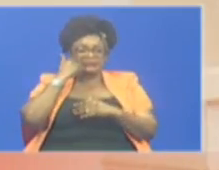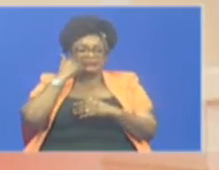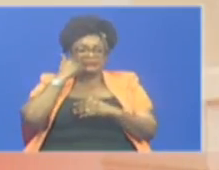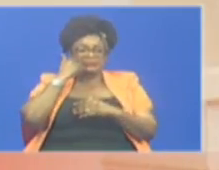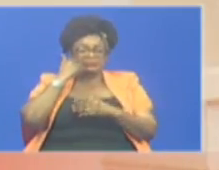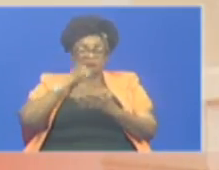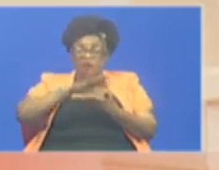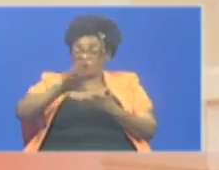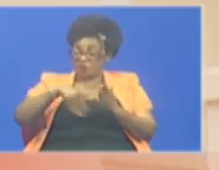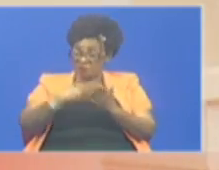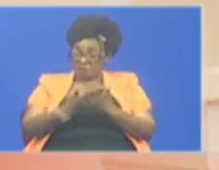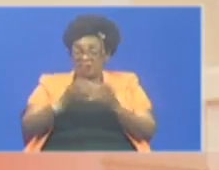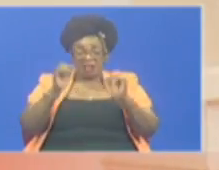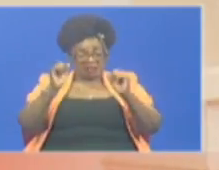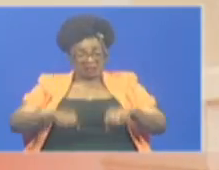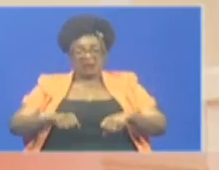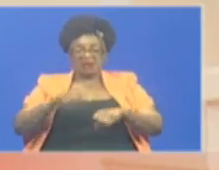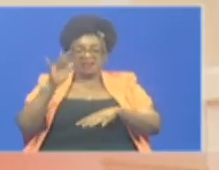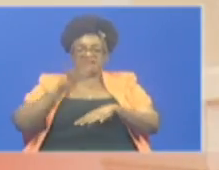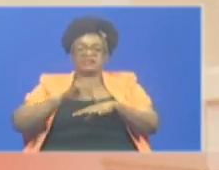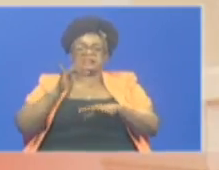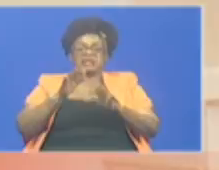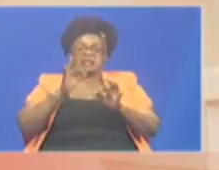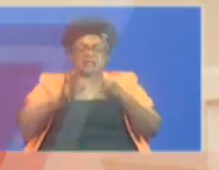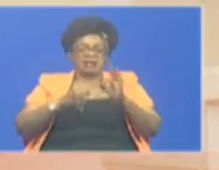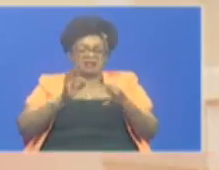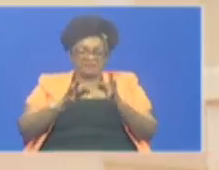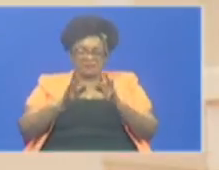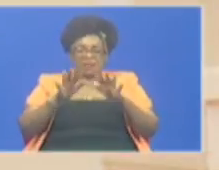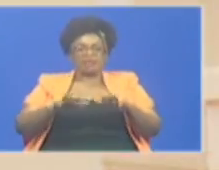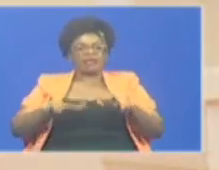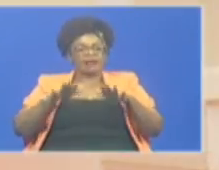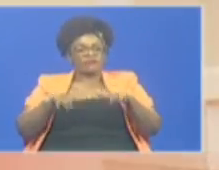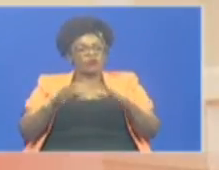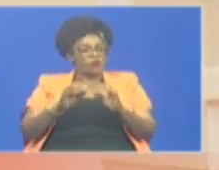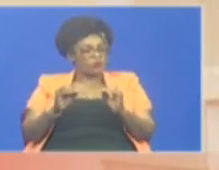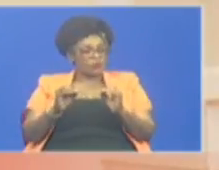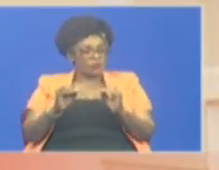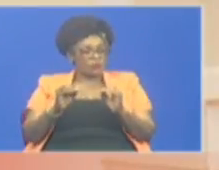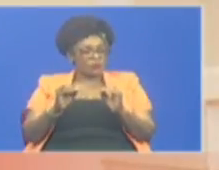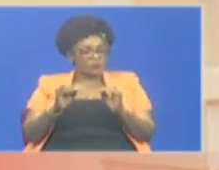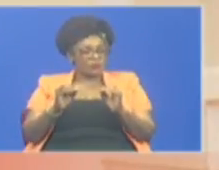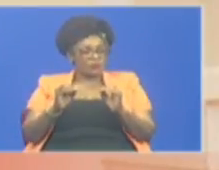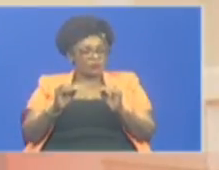be infected if we are not extremely careful.